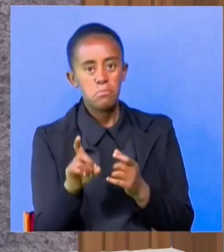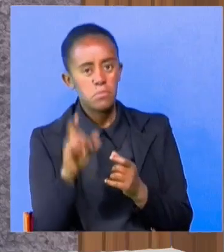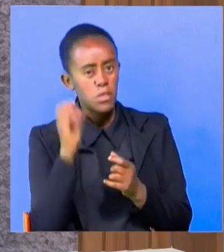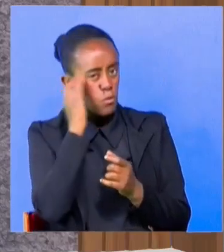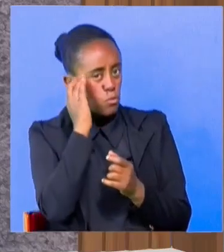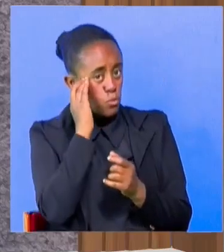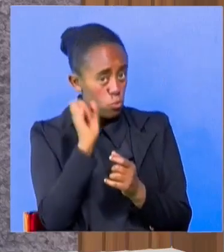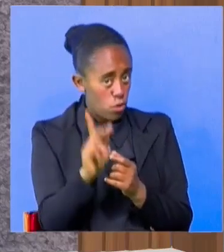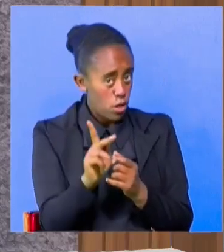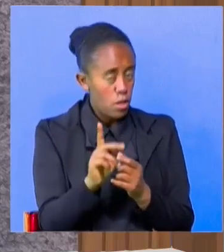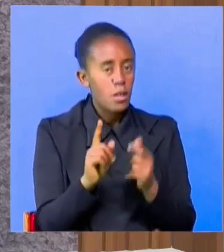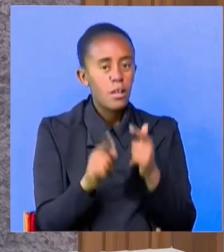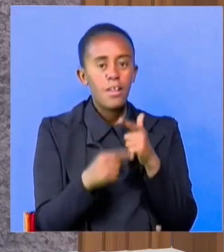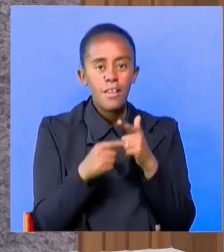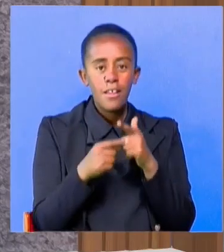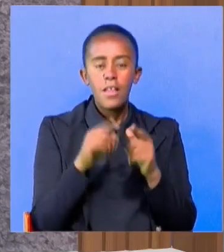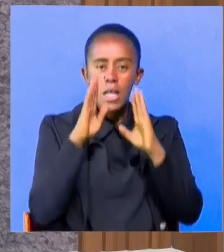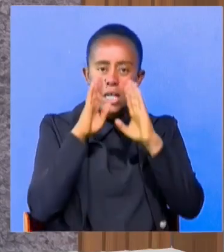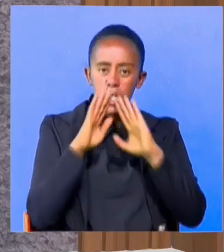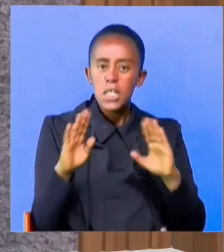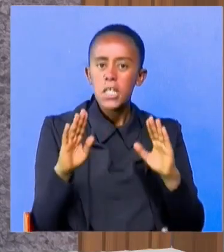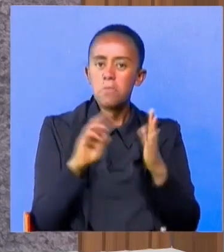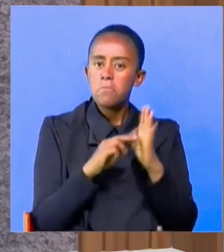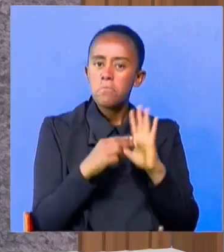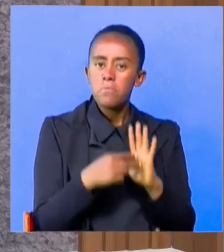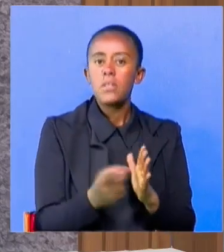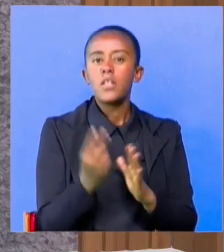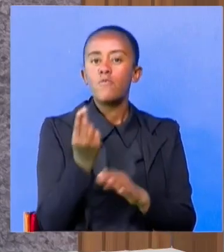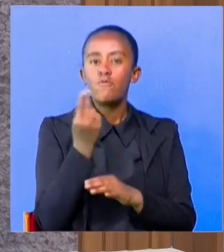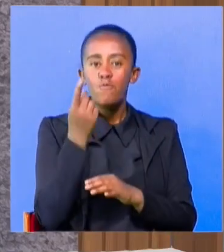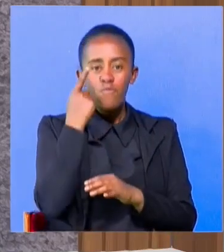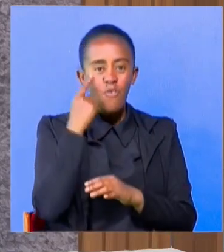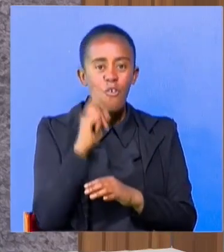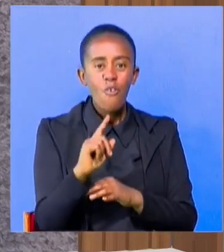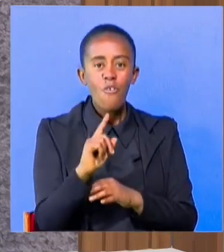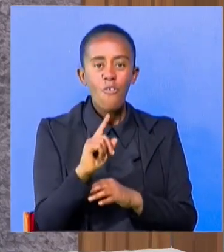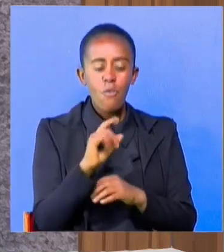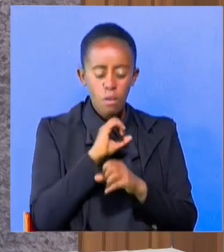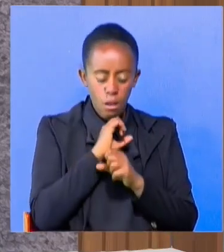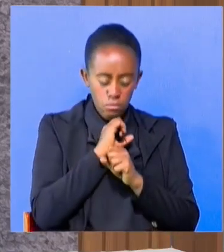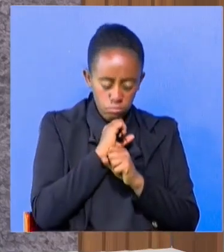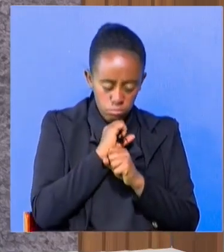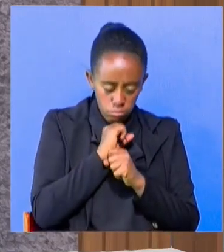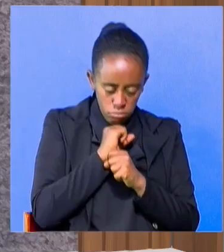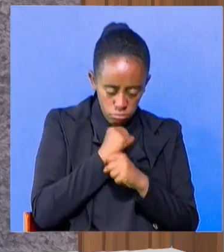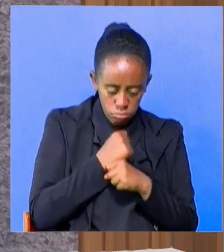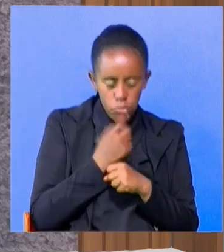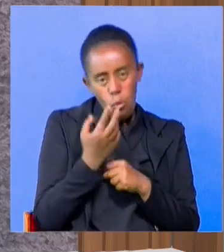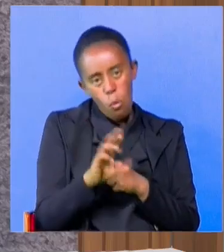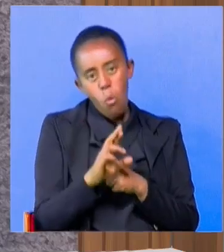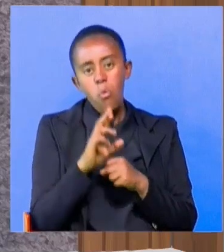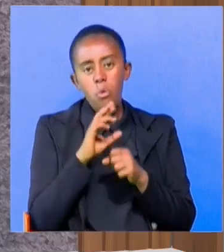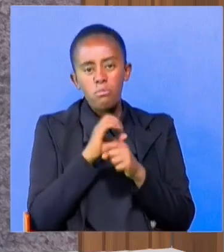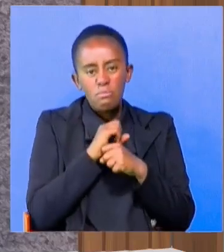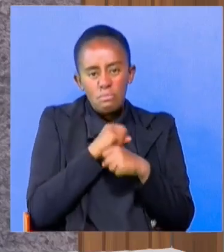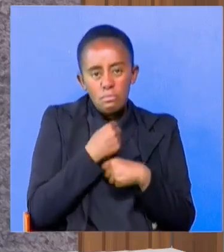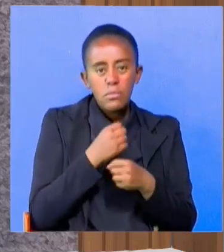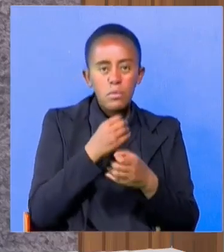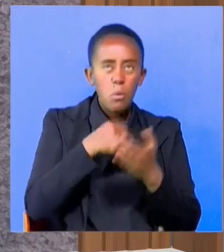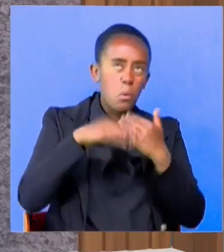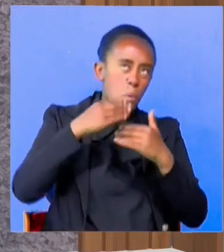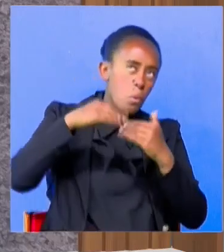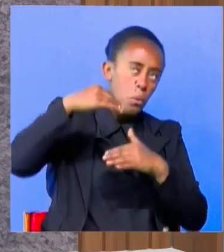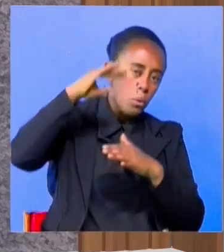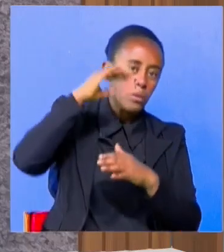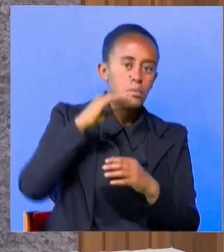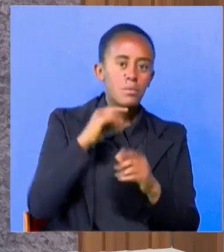mind. And again, greeting means simply used for elderly or aged or older people,